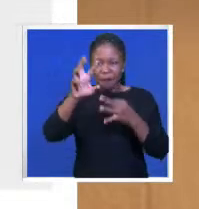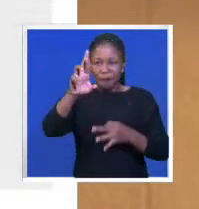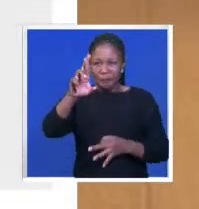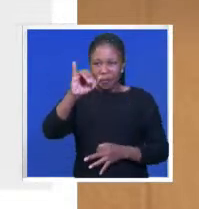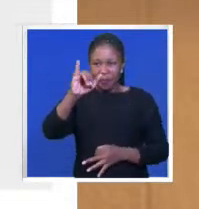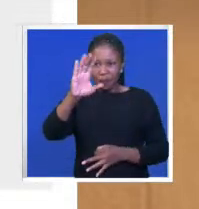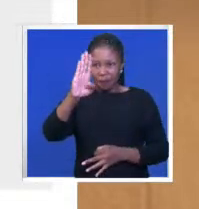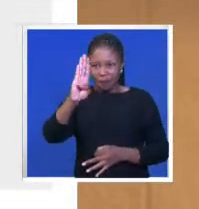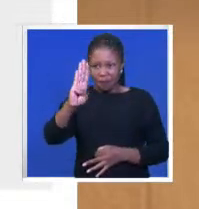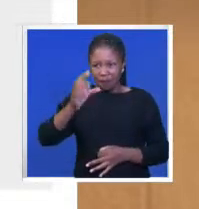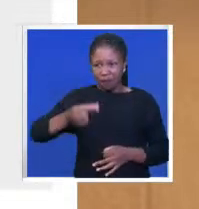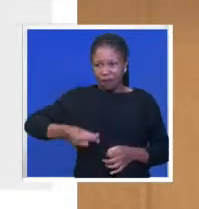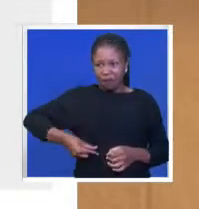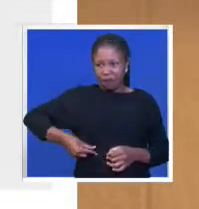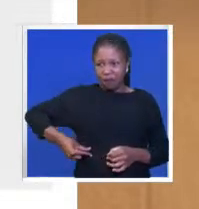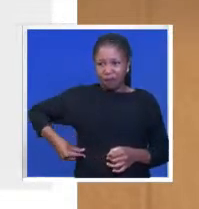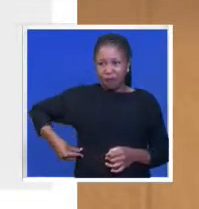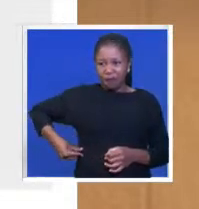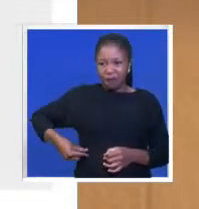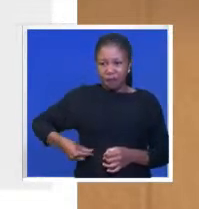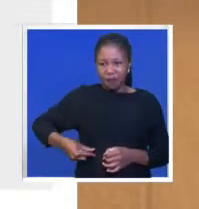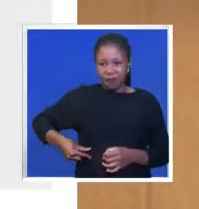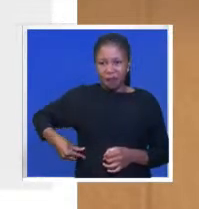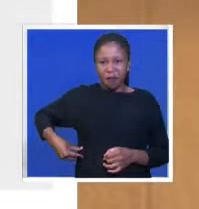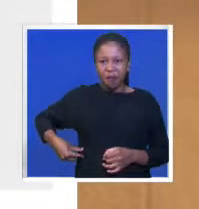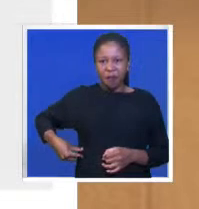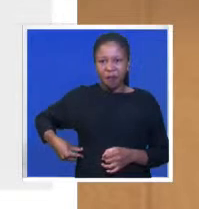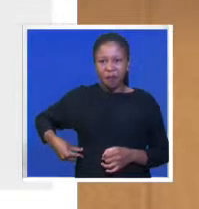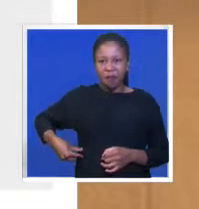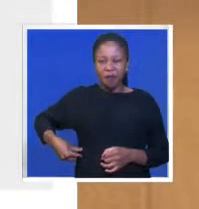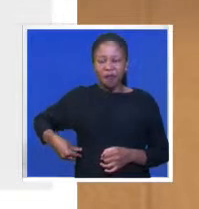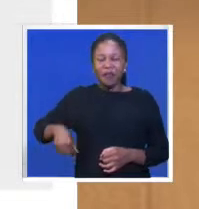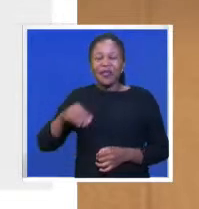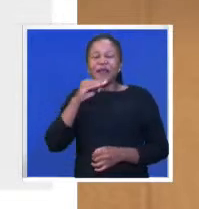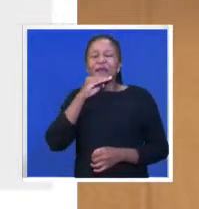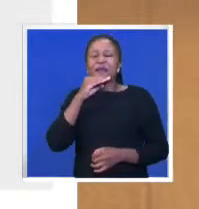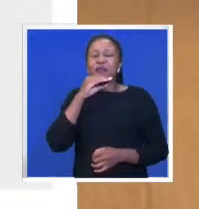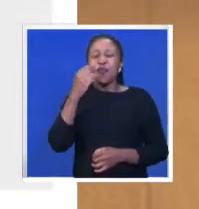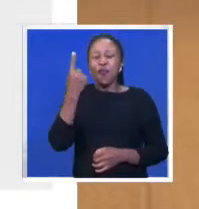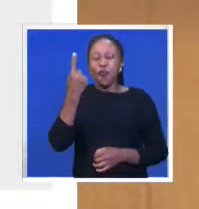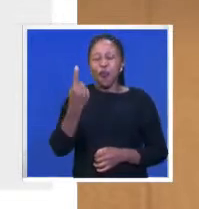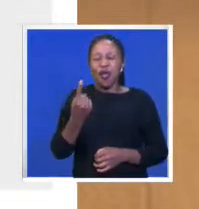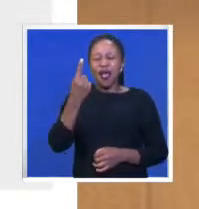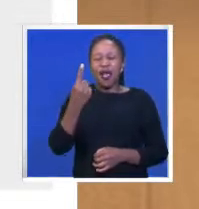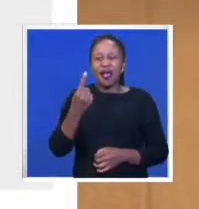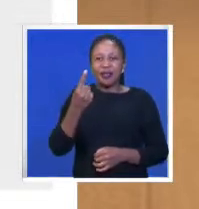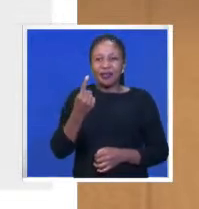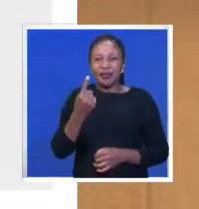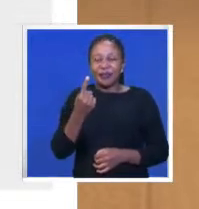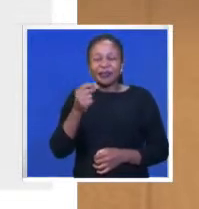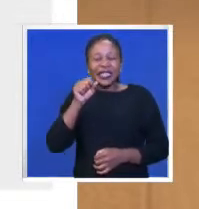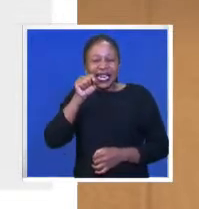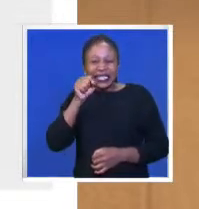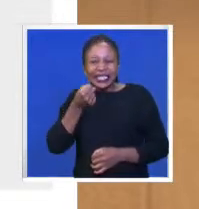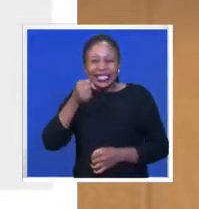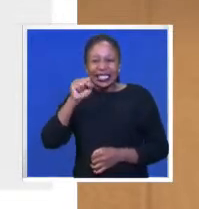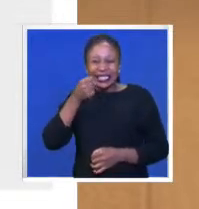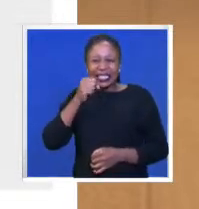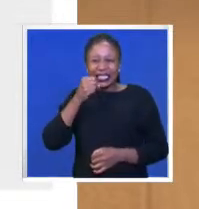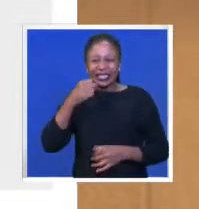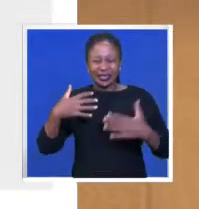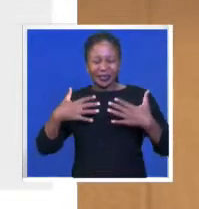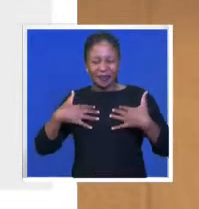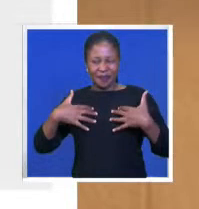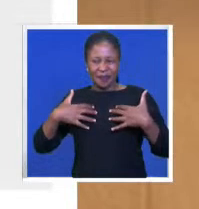is a rib? A rib is one of the caved bones of the chest. Now, my learner